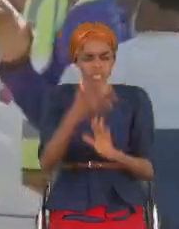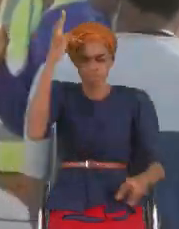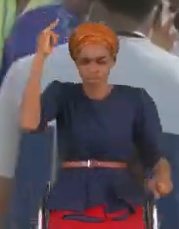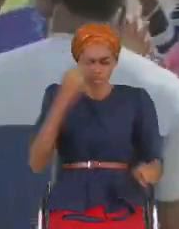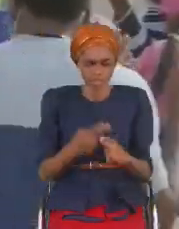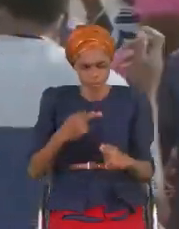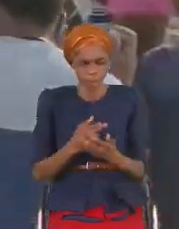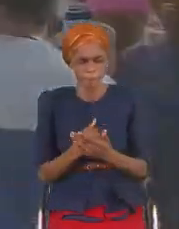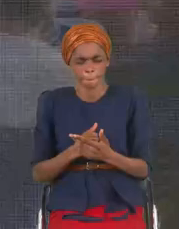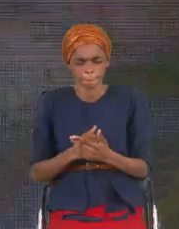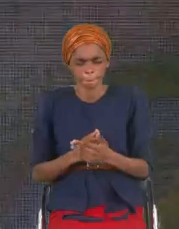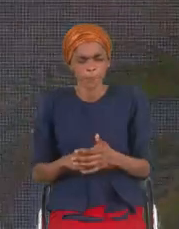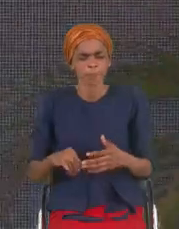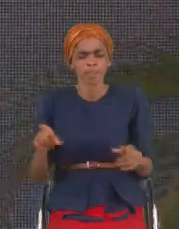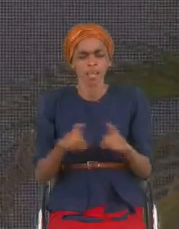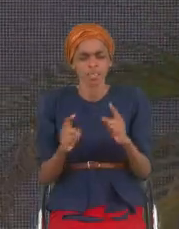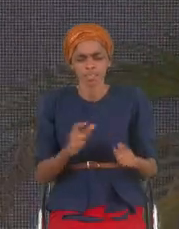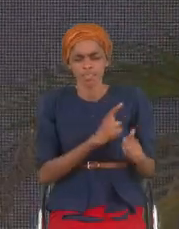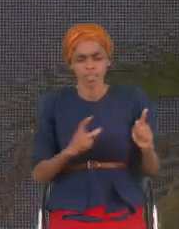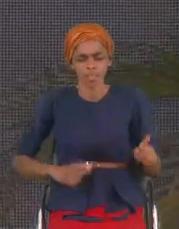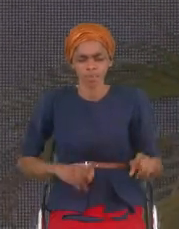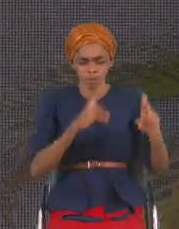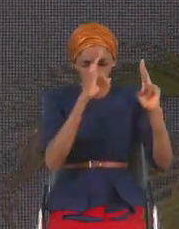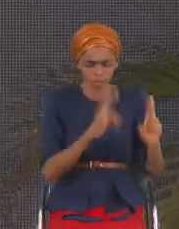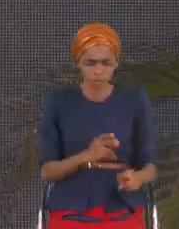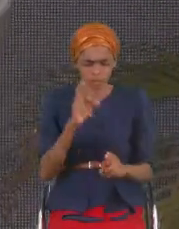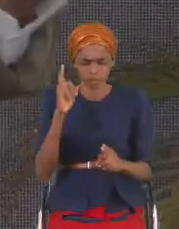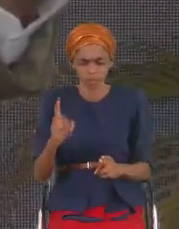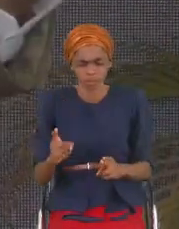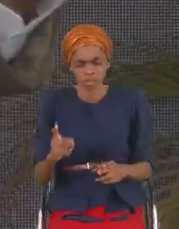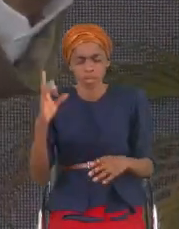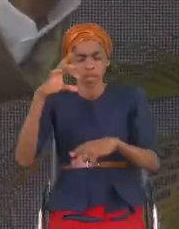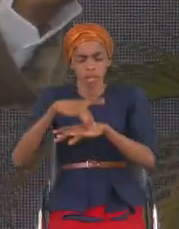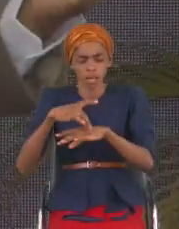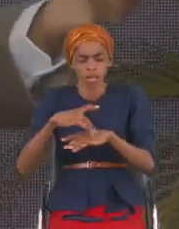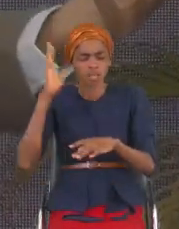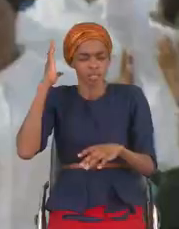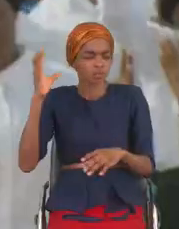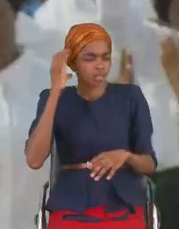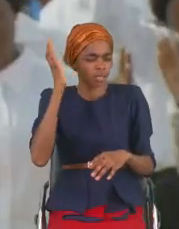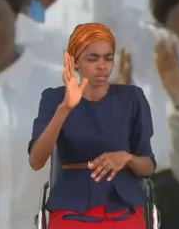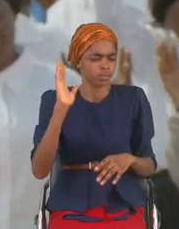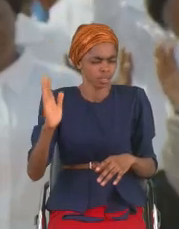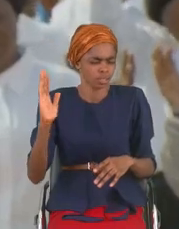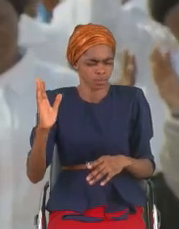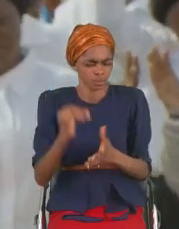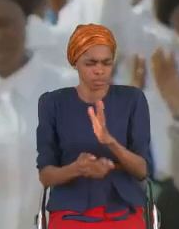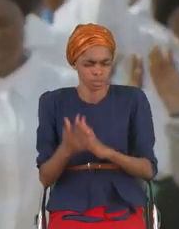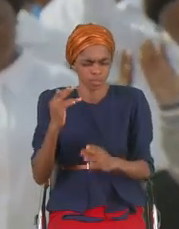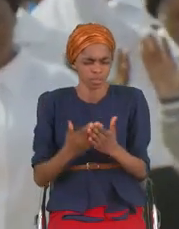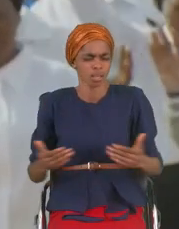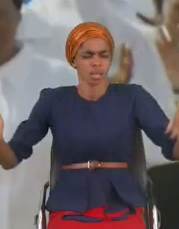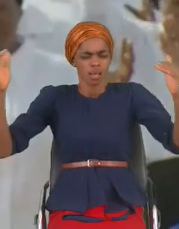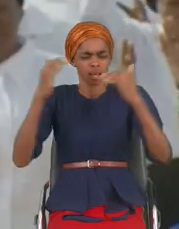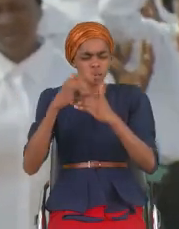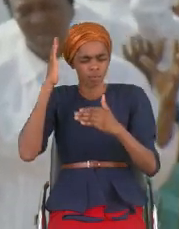name. As the Lord honors you, the earth will hear your testimony. Heaven